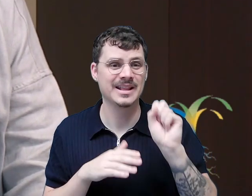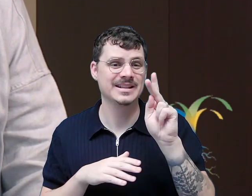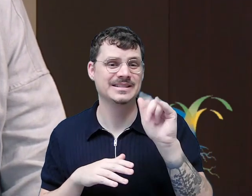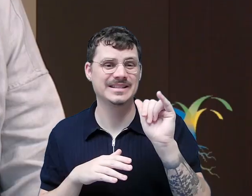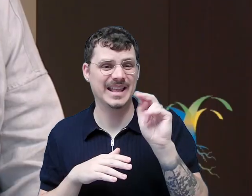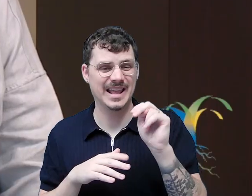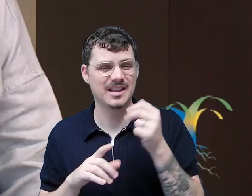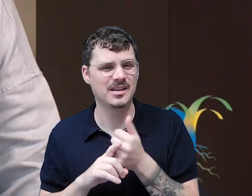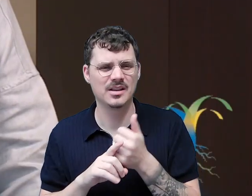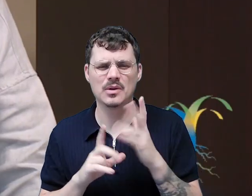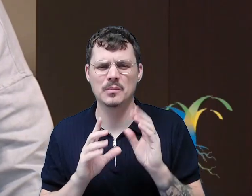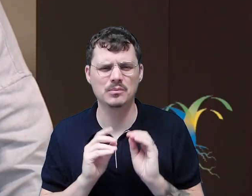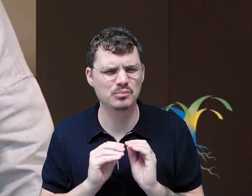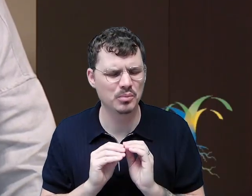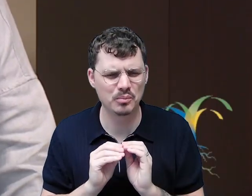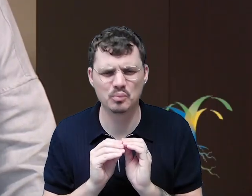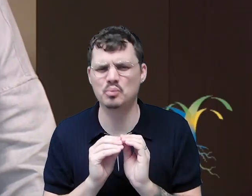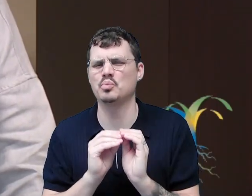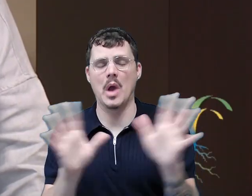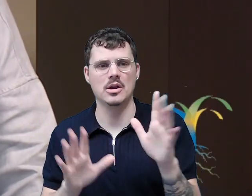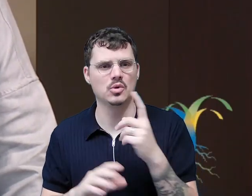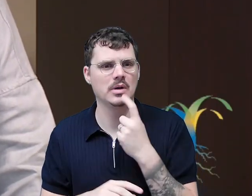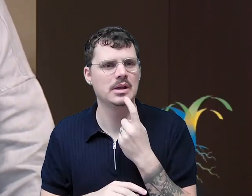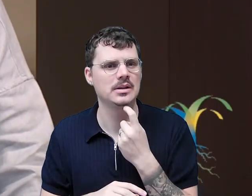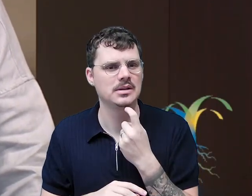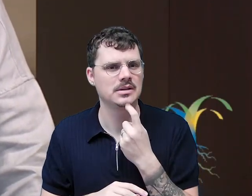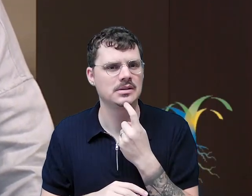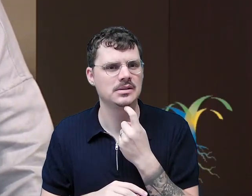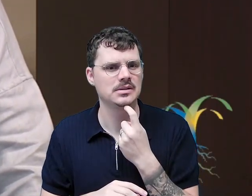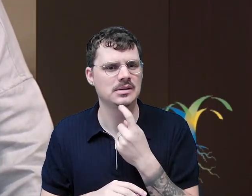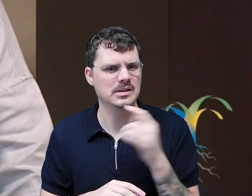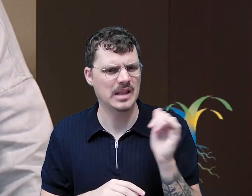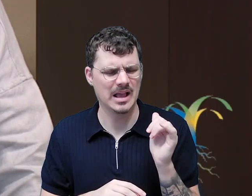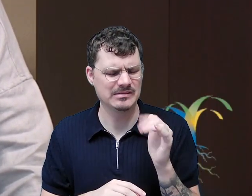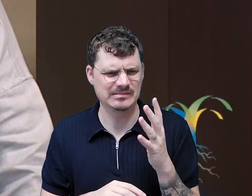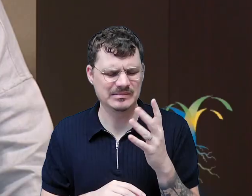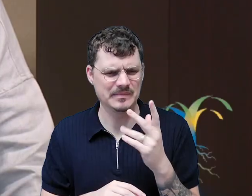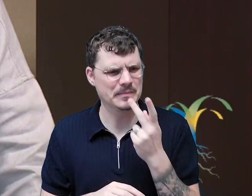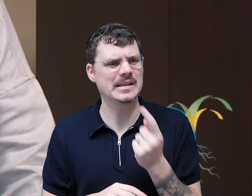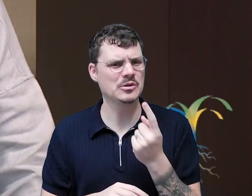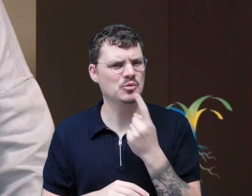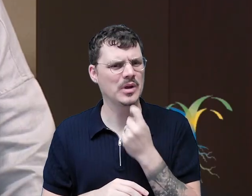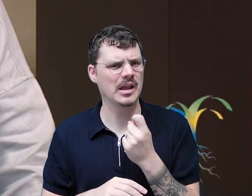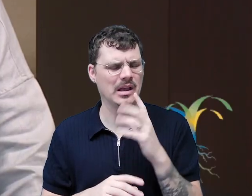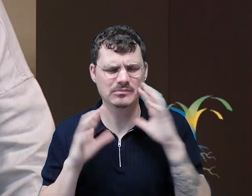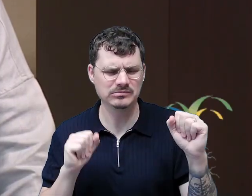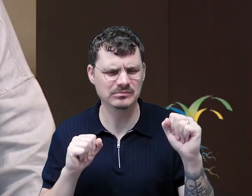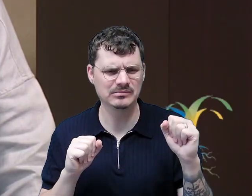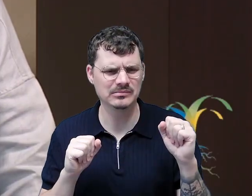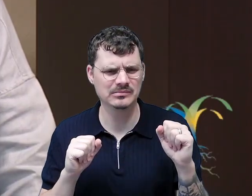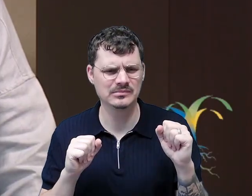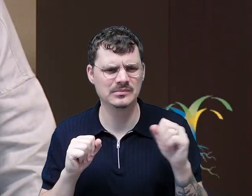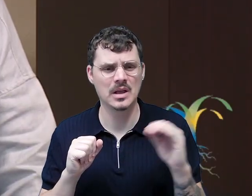beds, the skin was bright, bright red, like bizarre pink red.